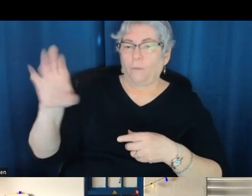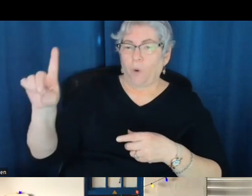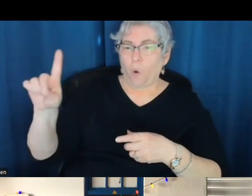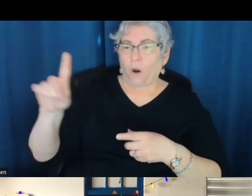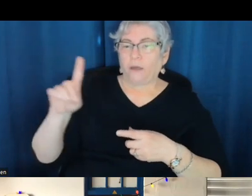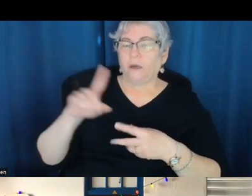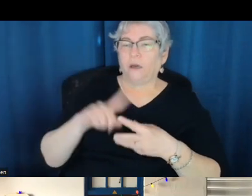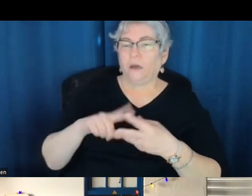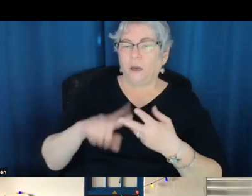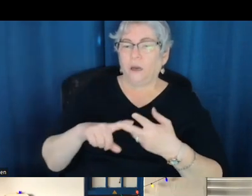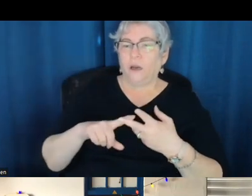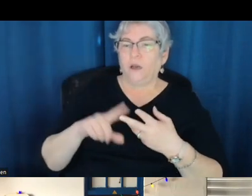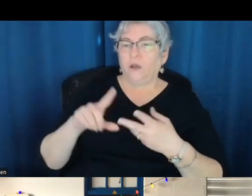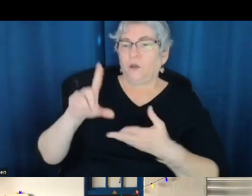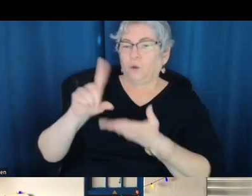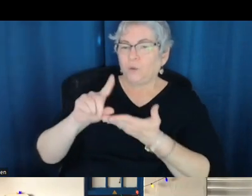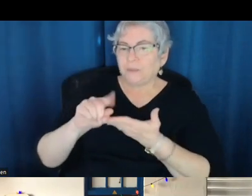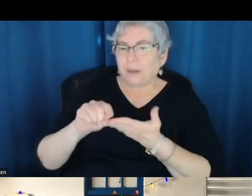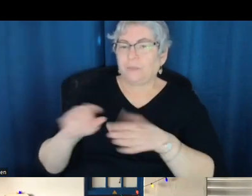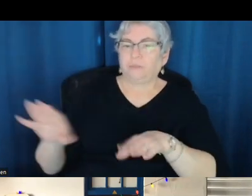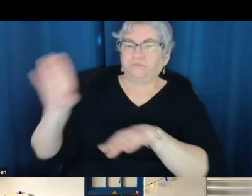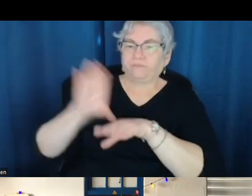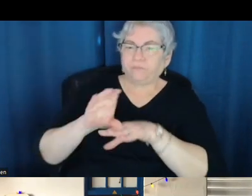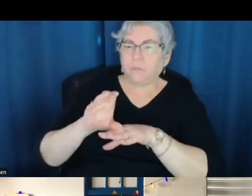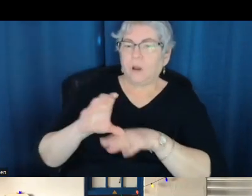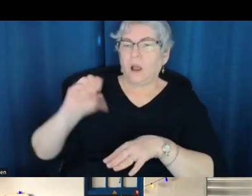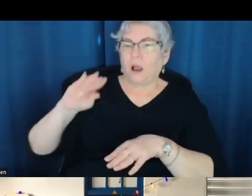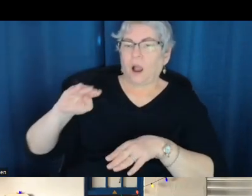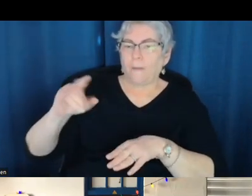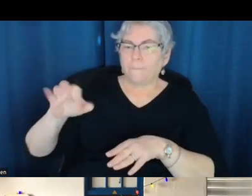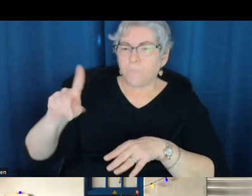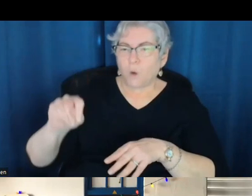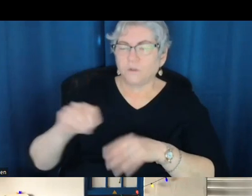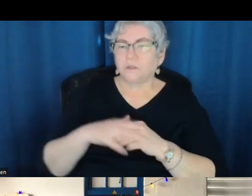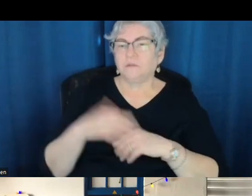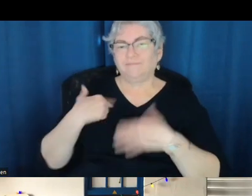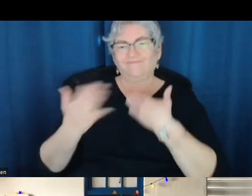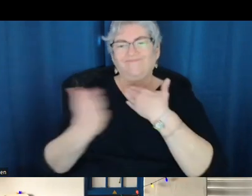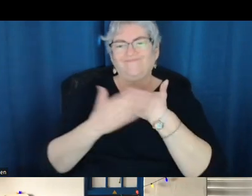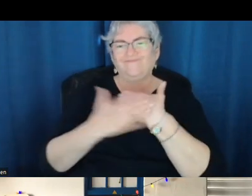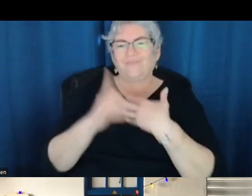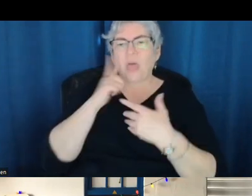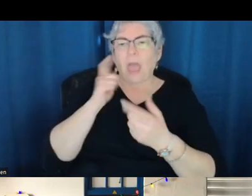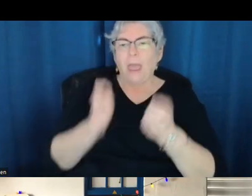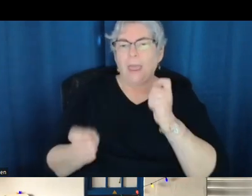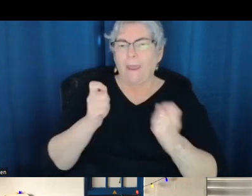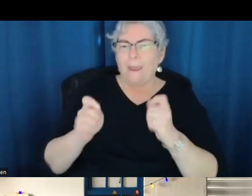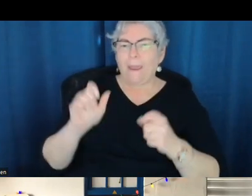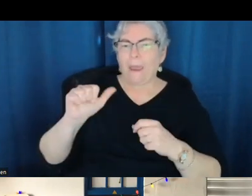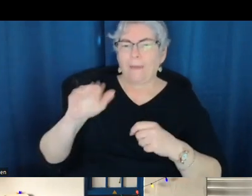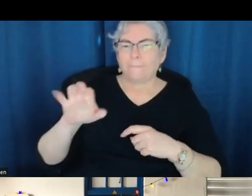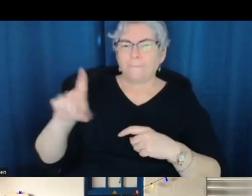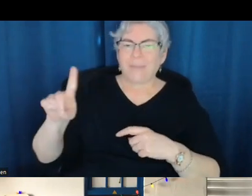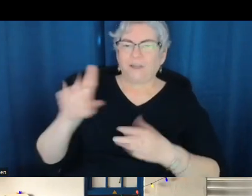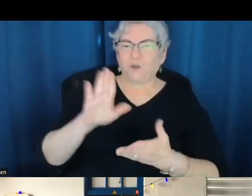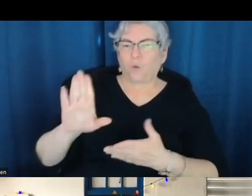topsoil and other green material, compost. I do caution amending soils significantly,